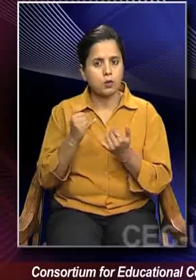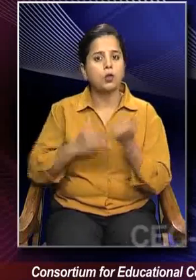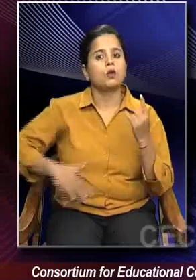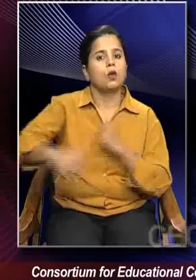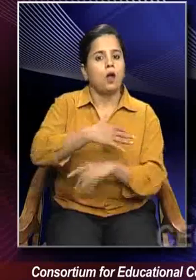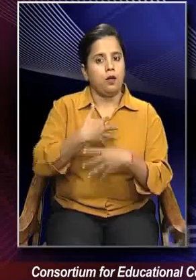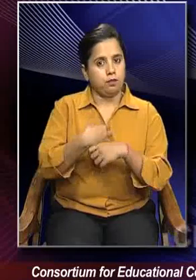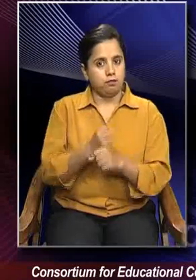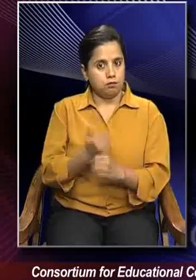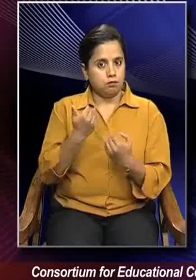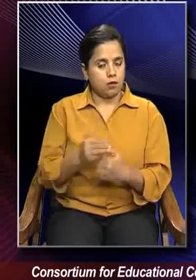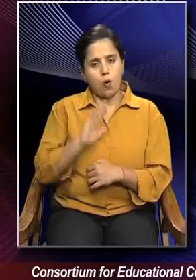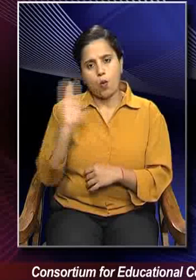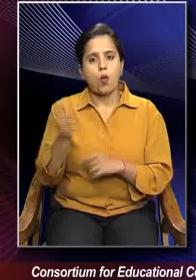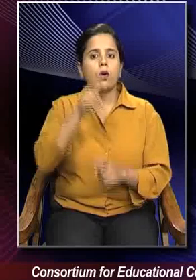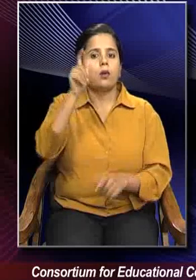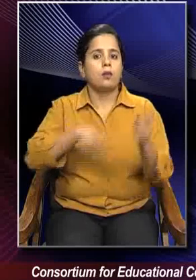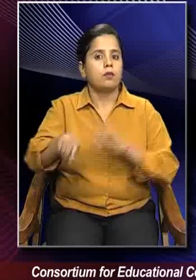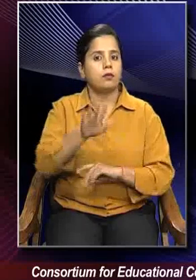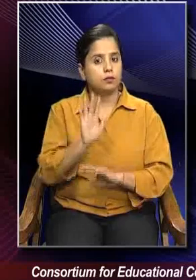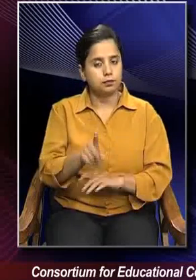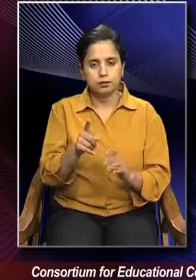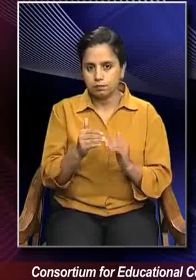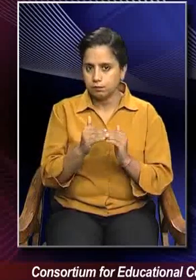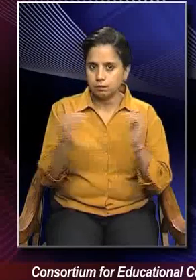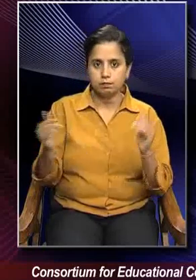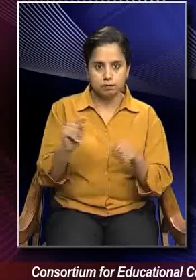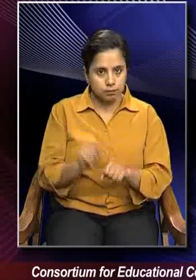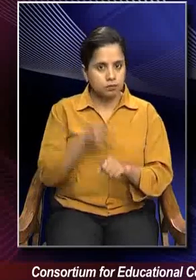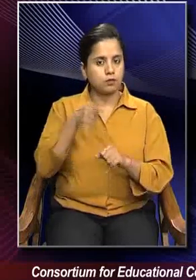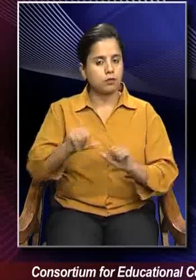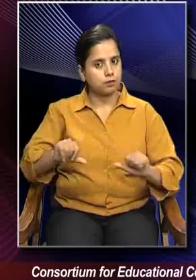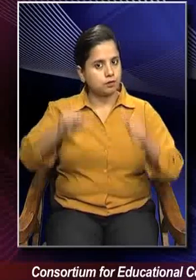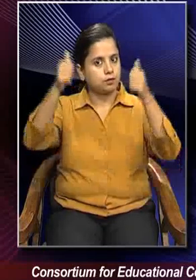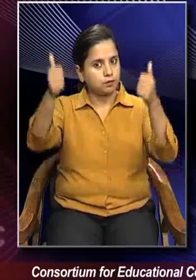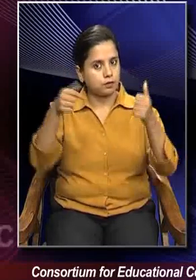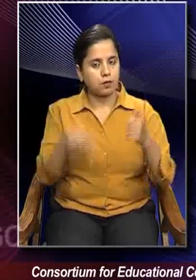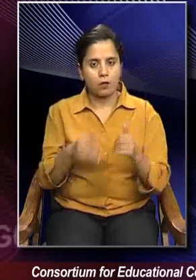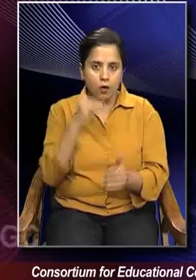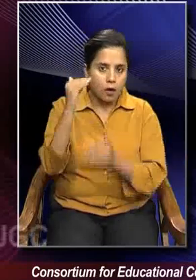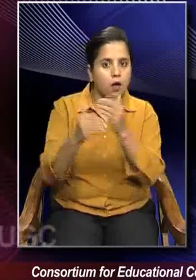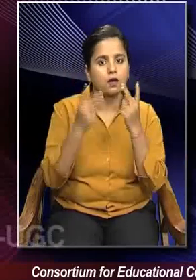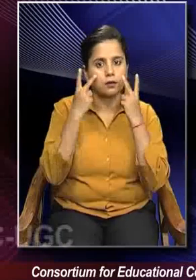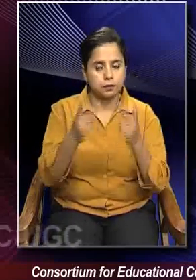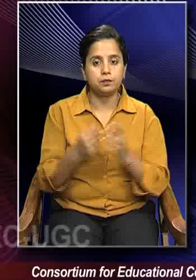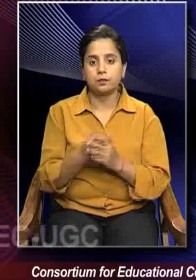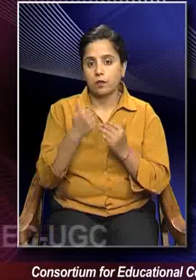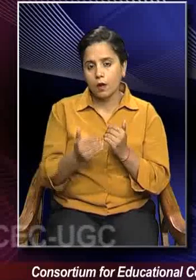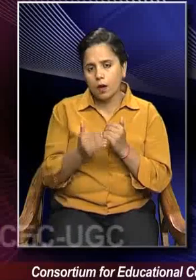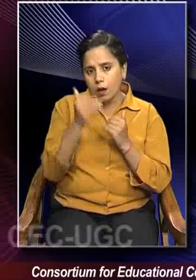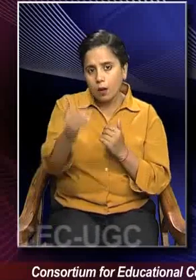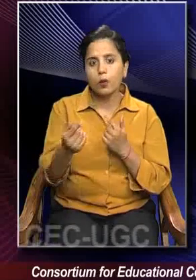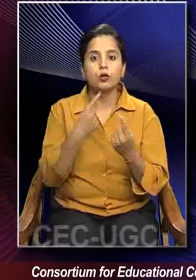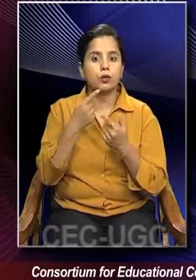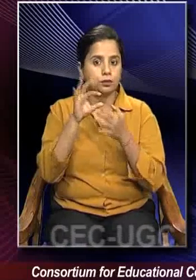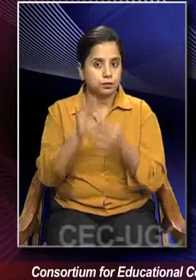society where everyone has an equal chance to succeed and thrive. Now coming on to